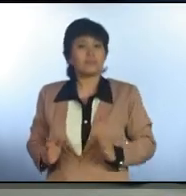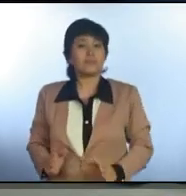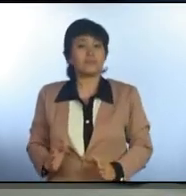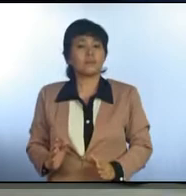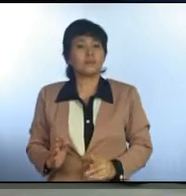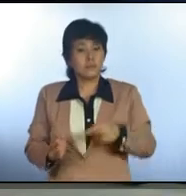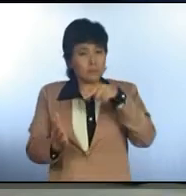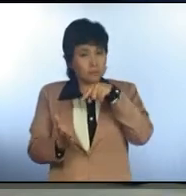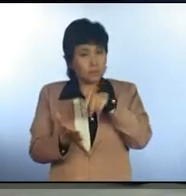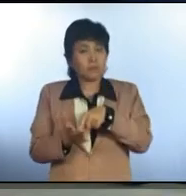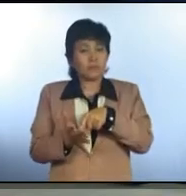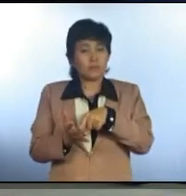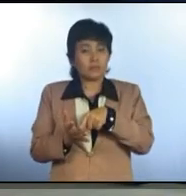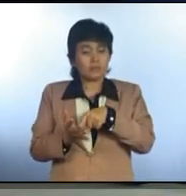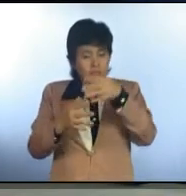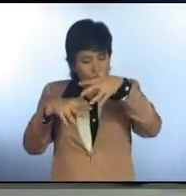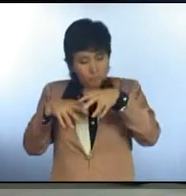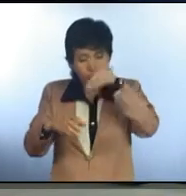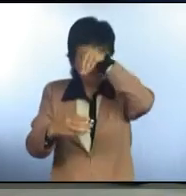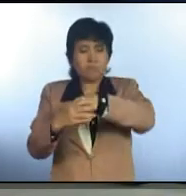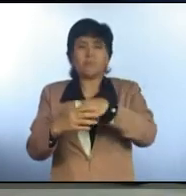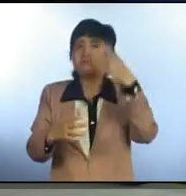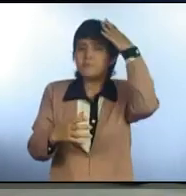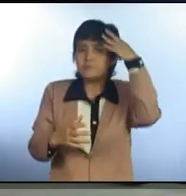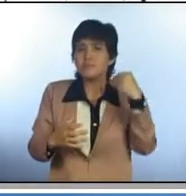It involves your knowledge, okay? What